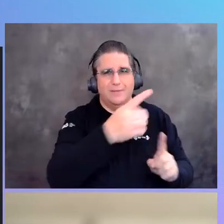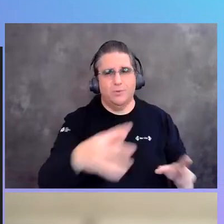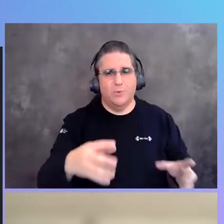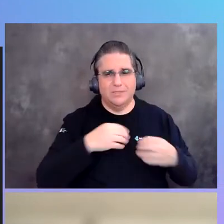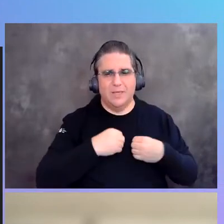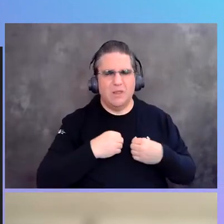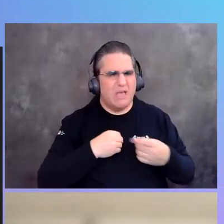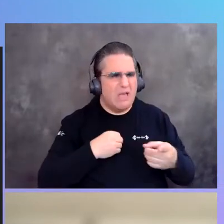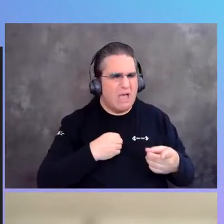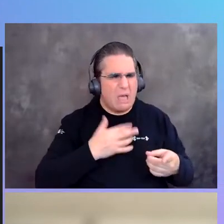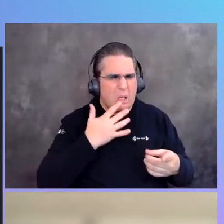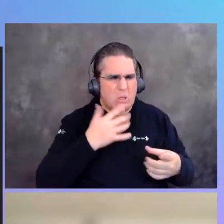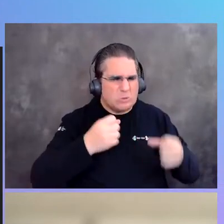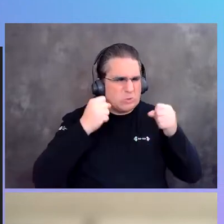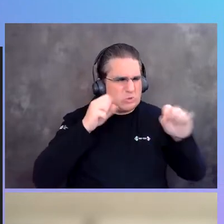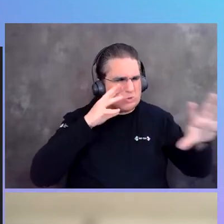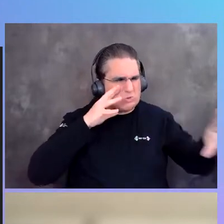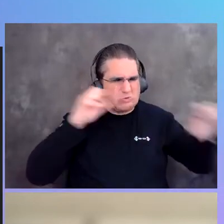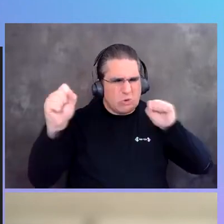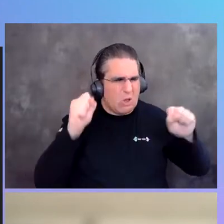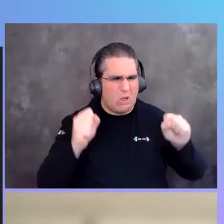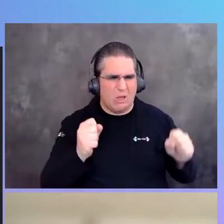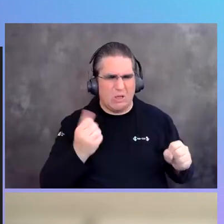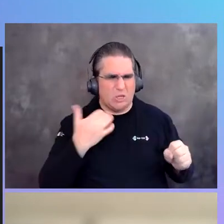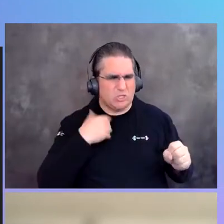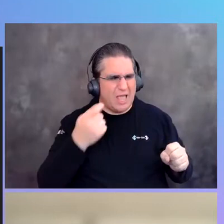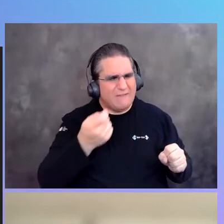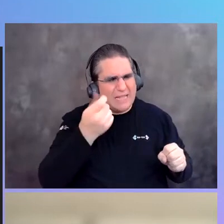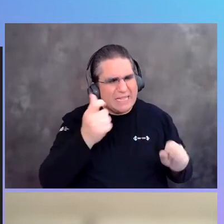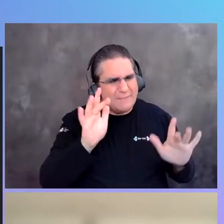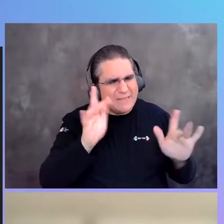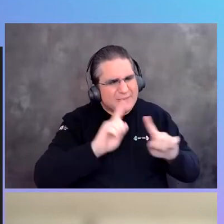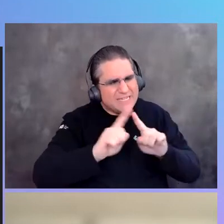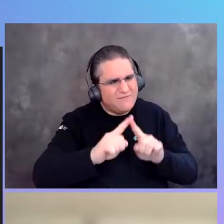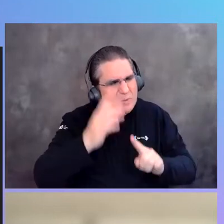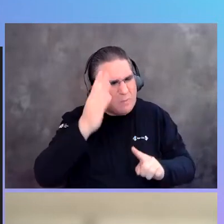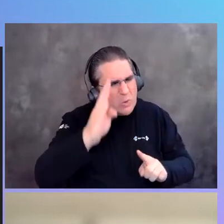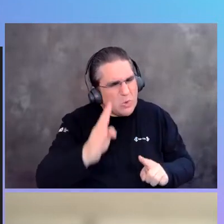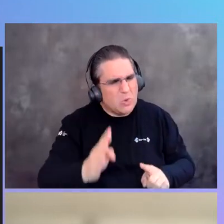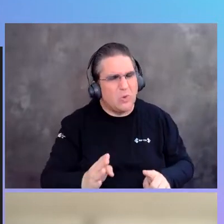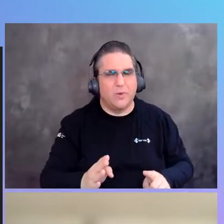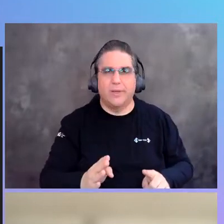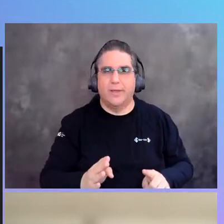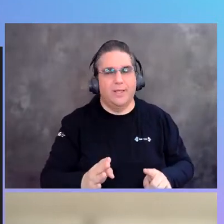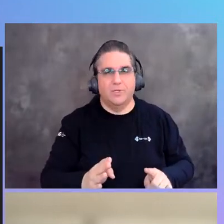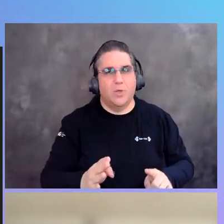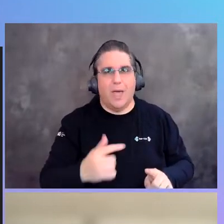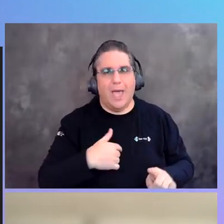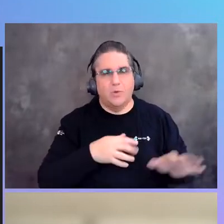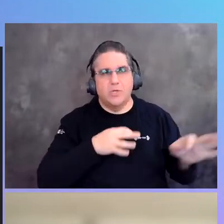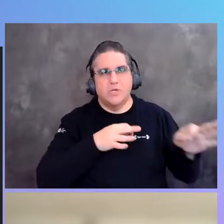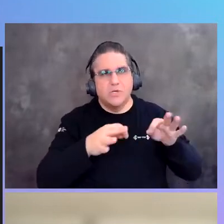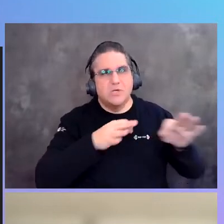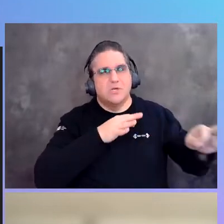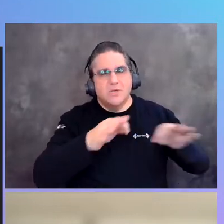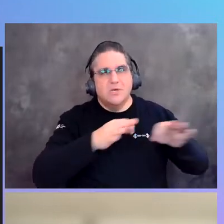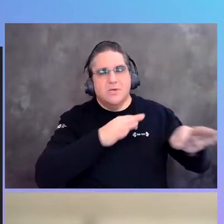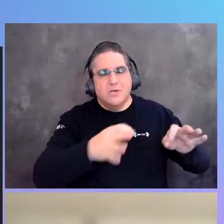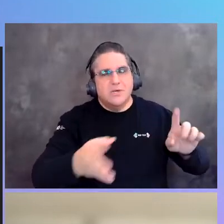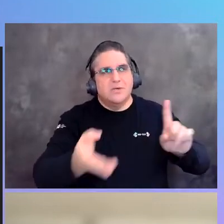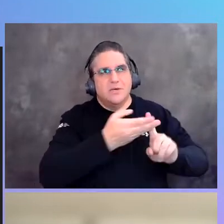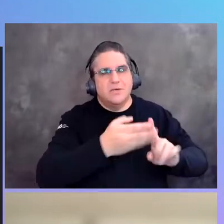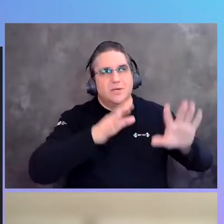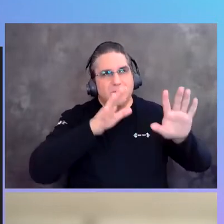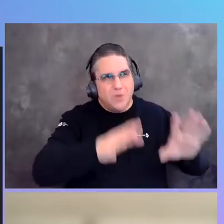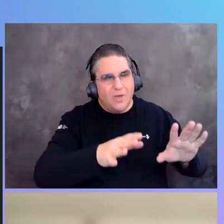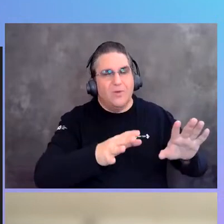so strong? Can't we just have lots of different variations of blue or whatever kinds of one? And, it took a lot to explain, but, part of